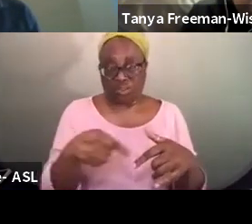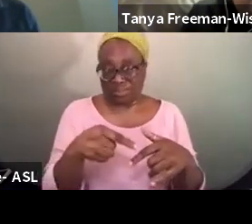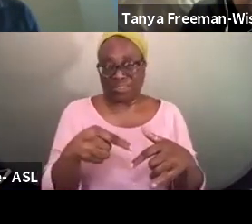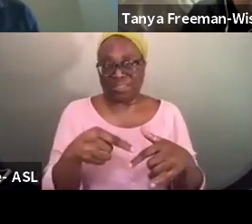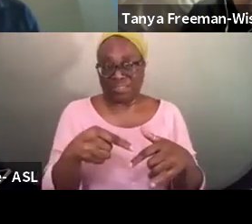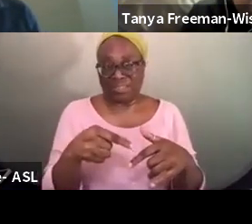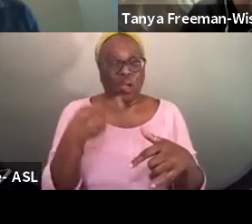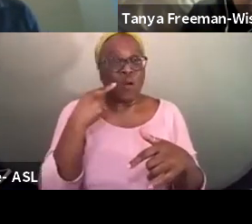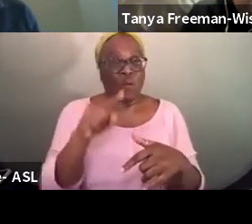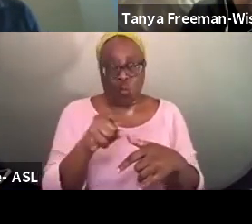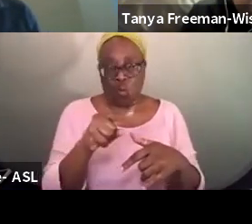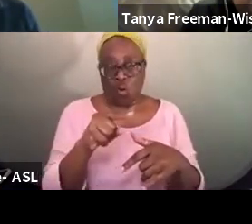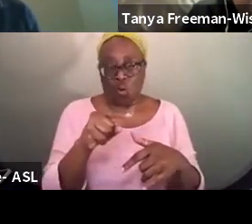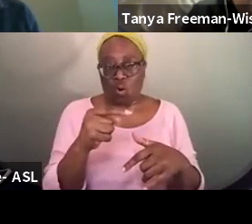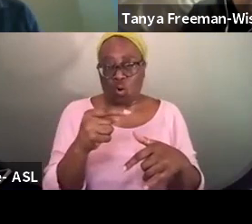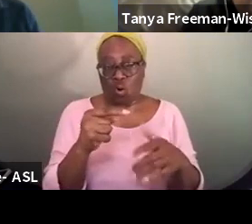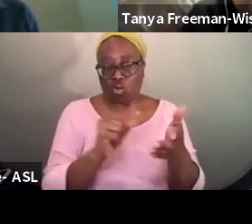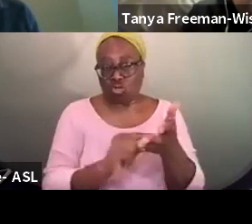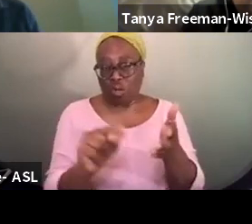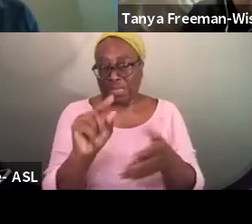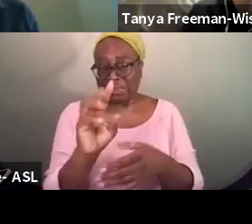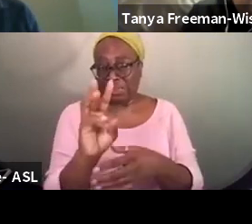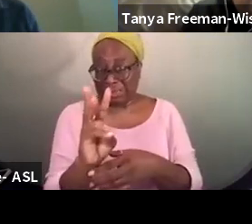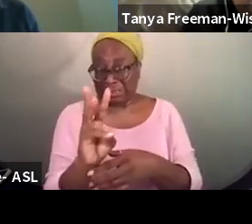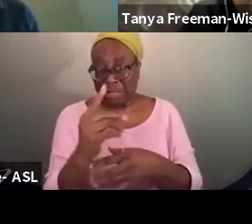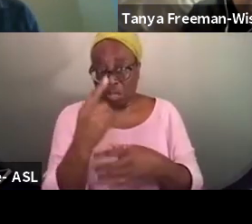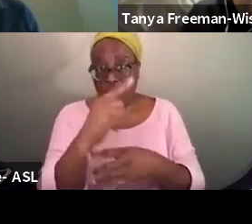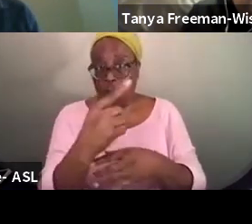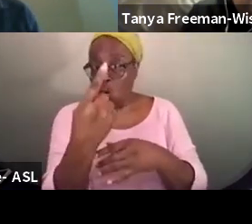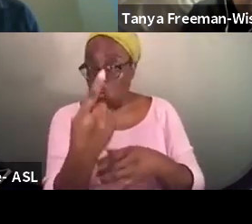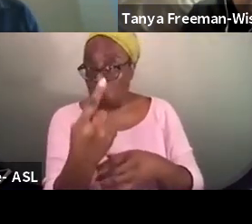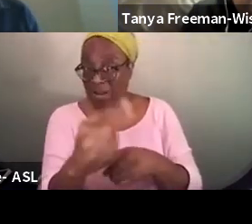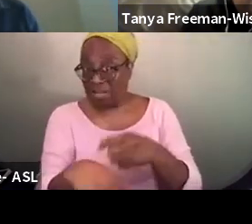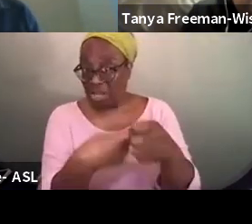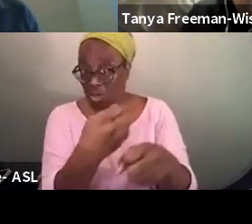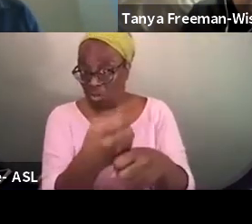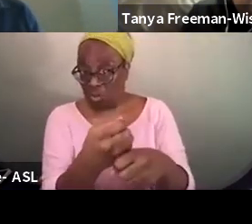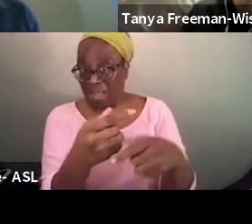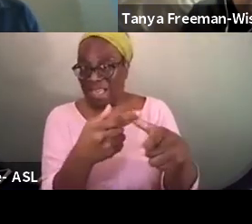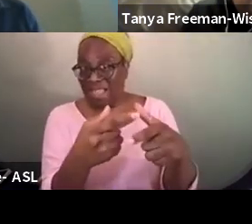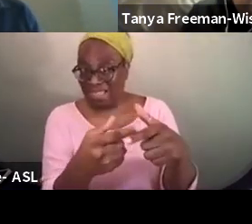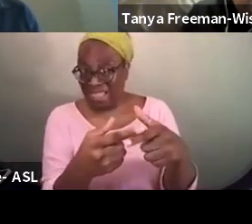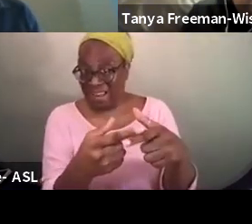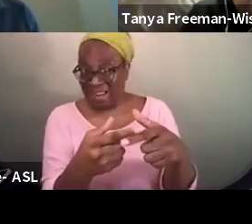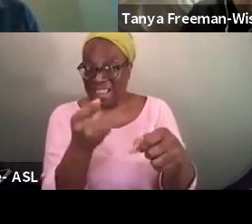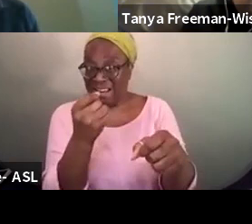1-year effort that will then revert back to